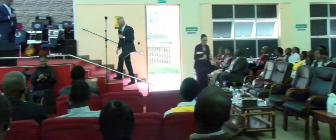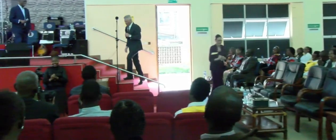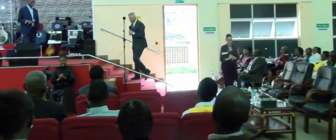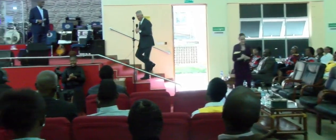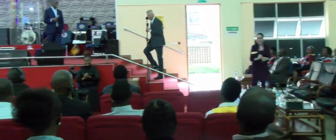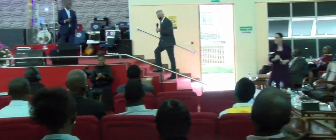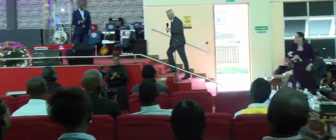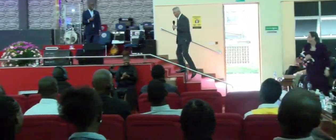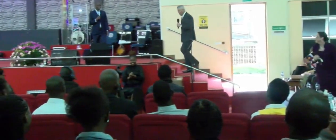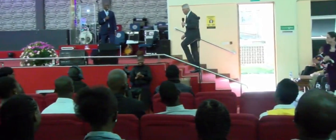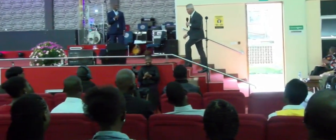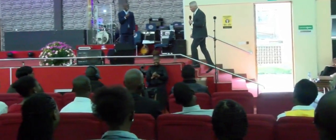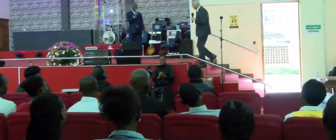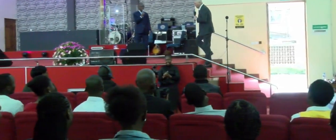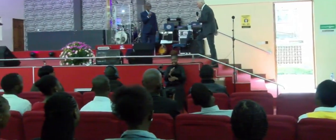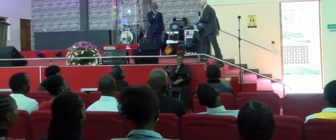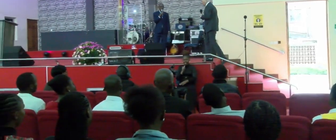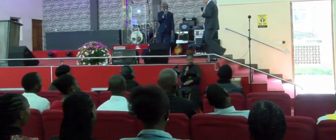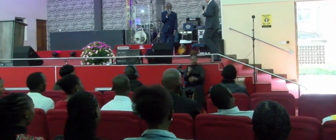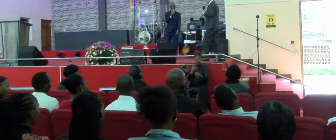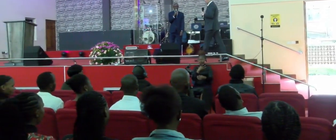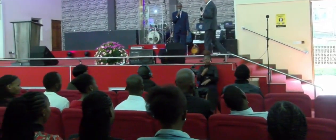I don't mean to offend anyone.